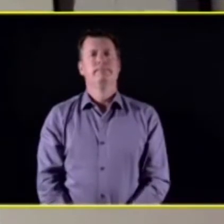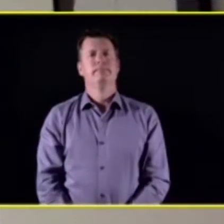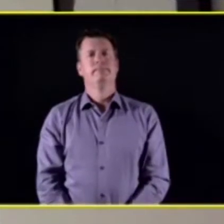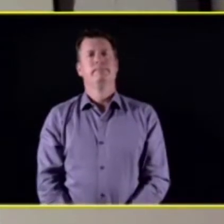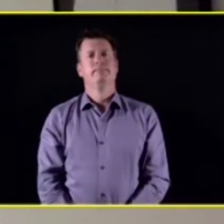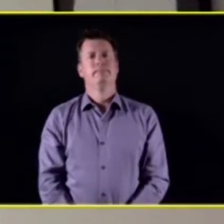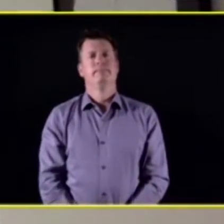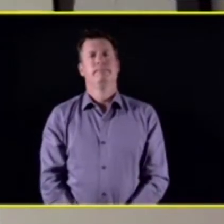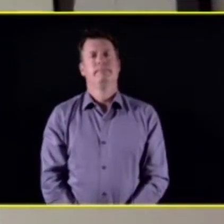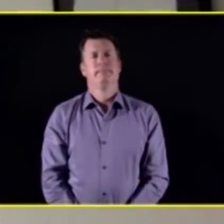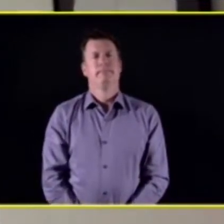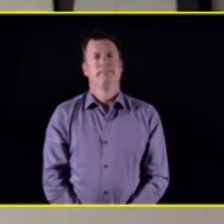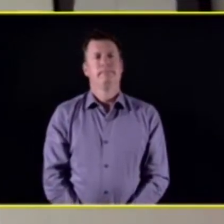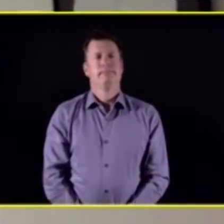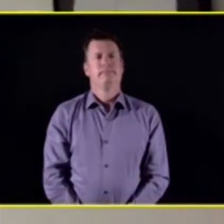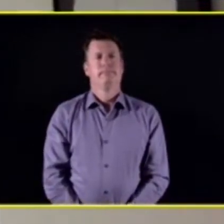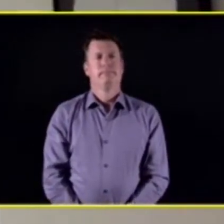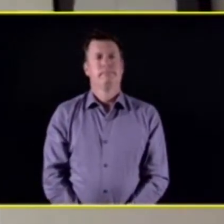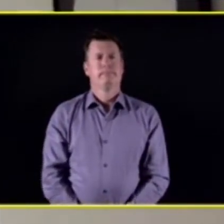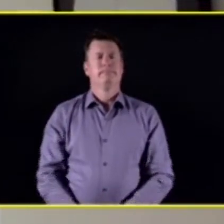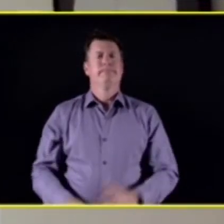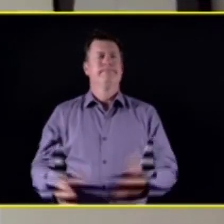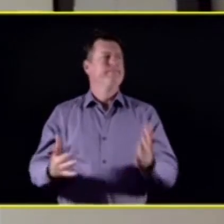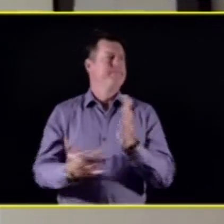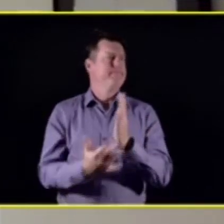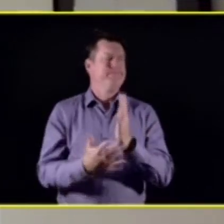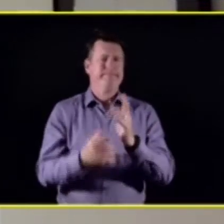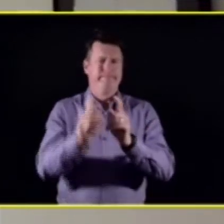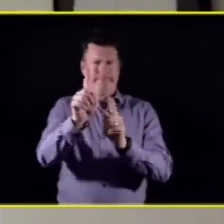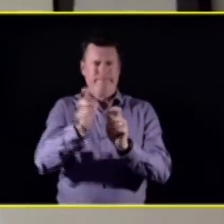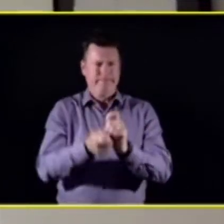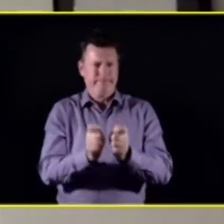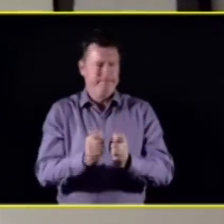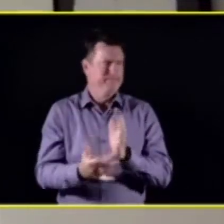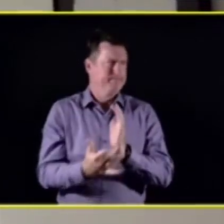One second, Mr. Barish, we have to unmute you. It's a problem on our side.